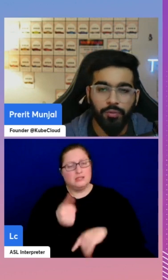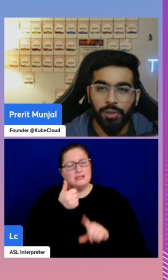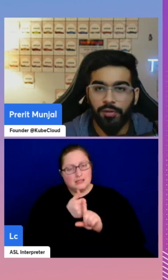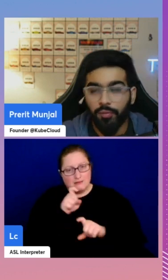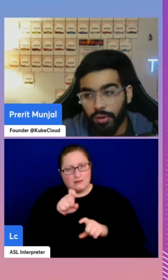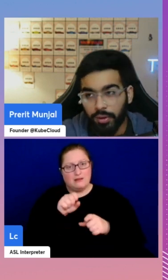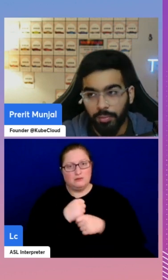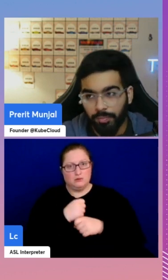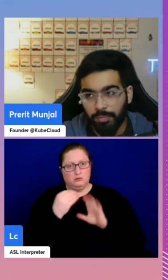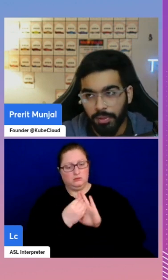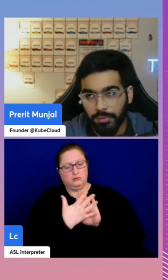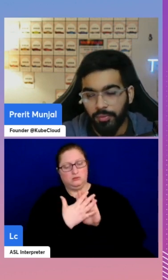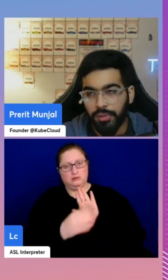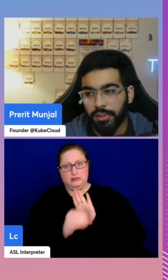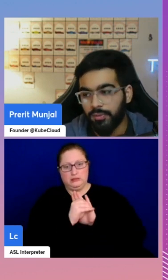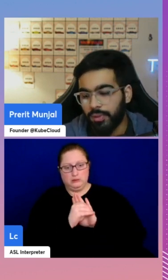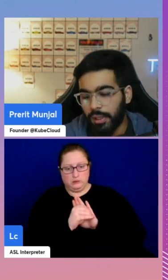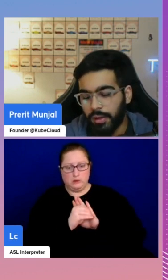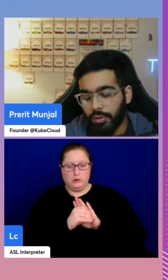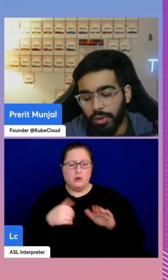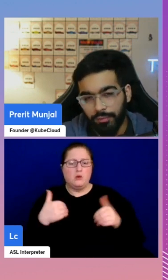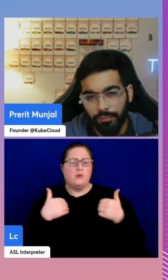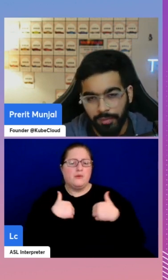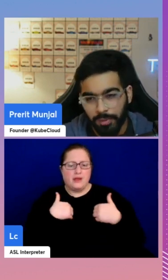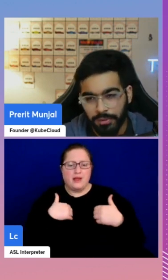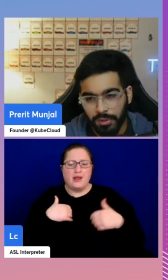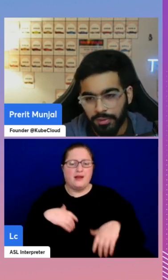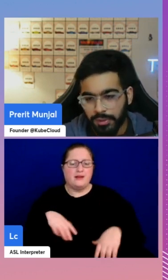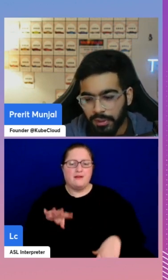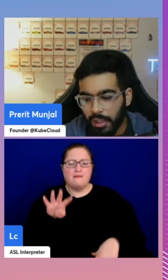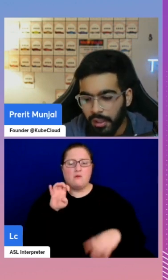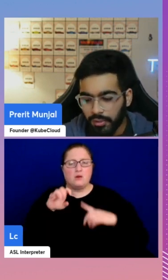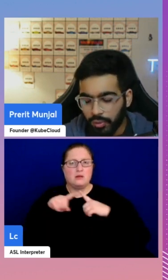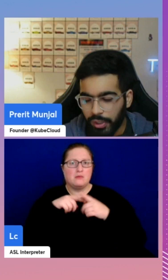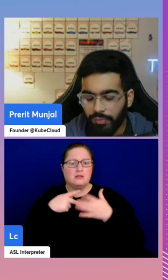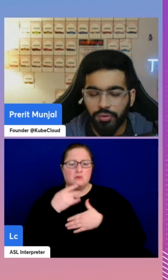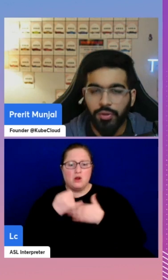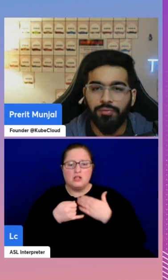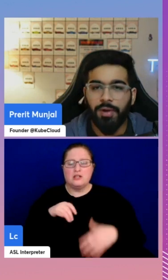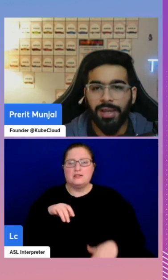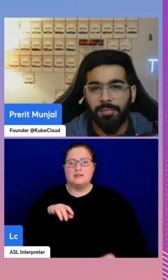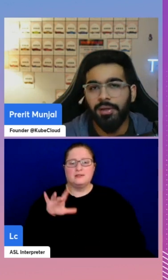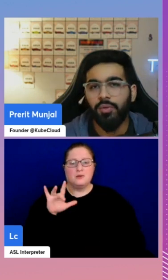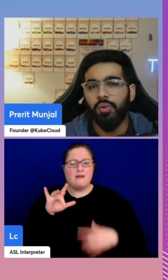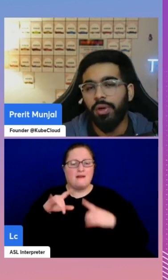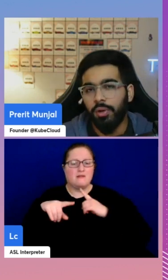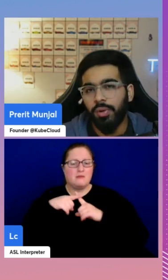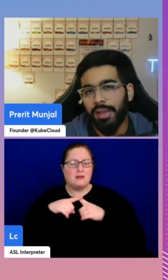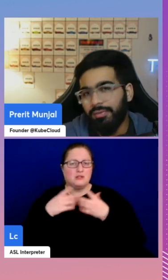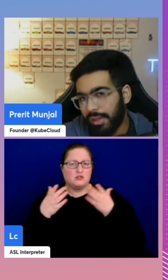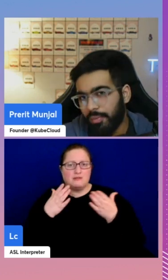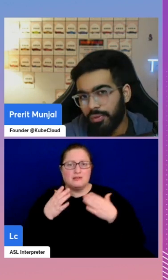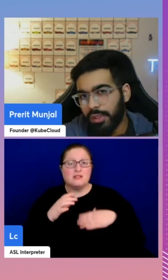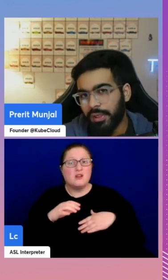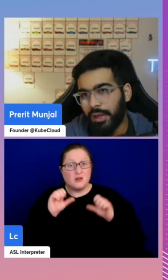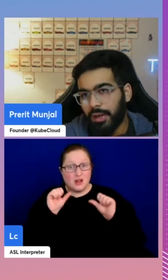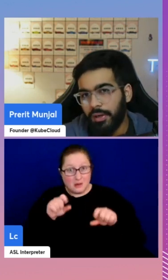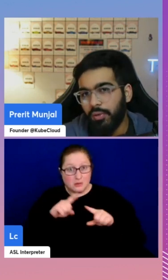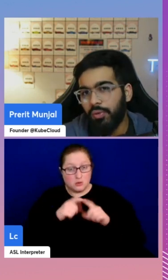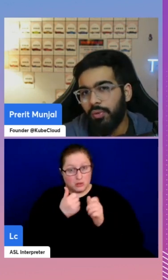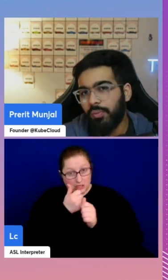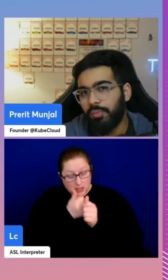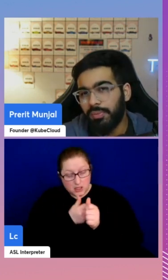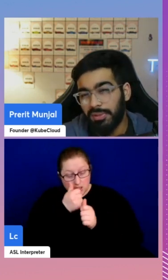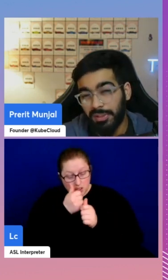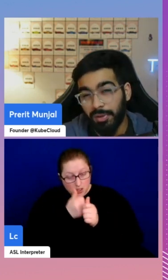as I told you, we had 400 plus projects, we had 25 plus services. So it was not viable to go into every project